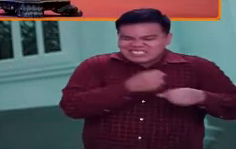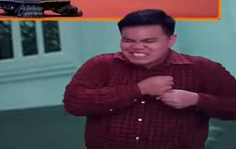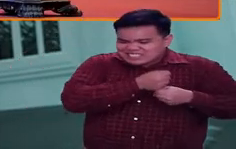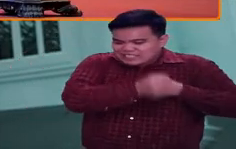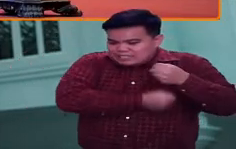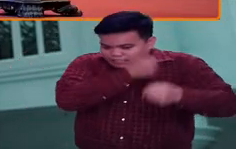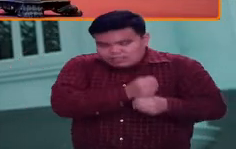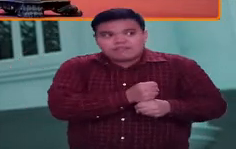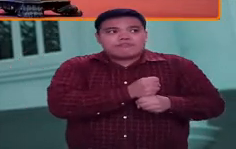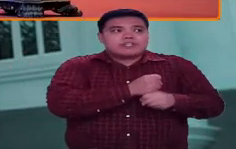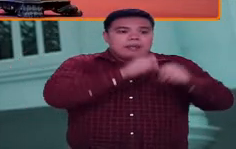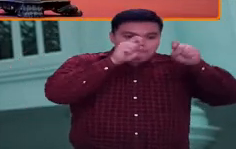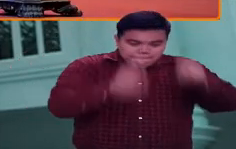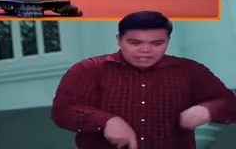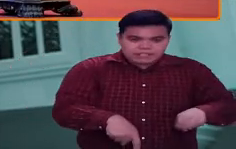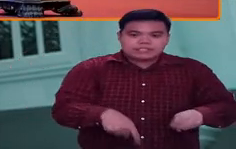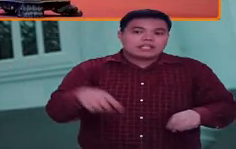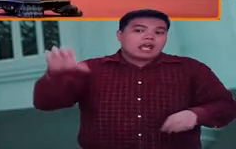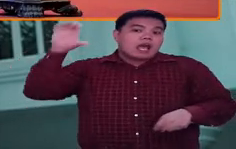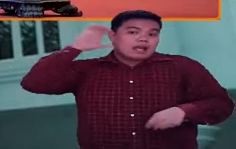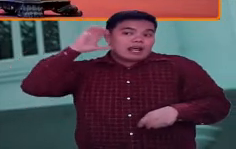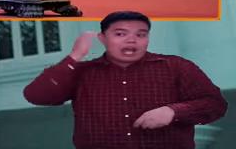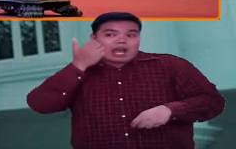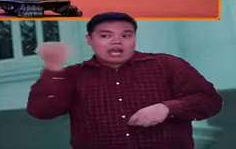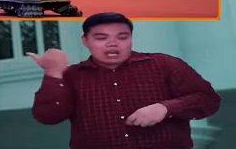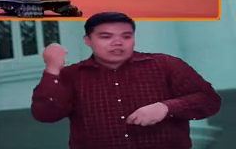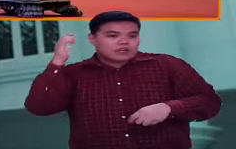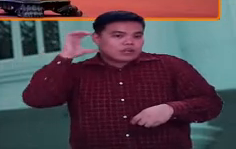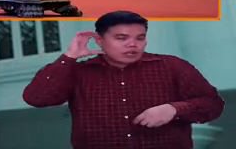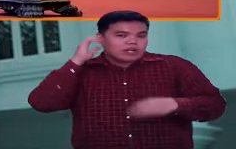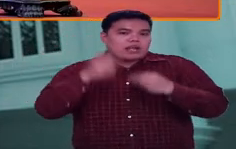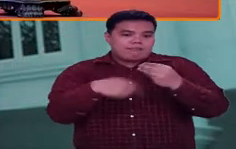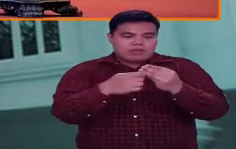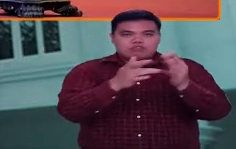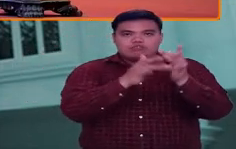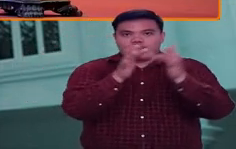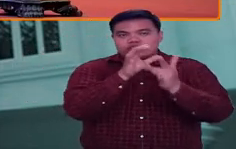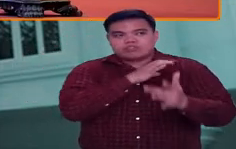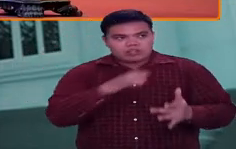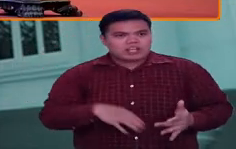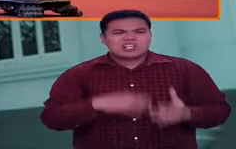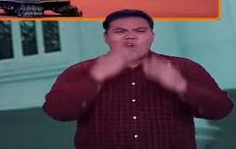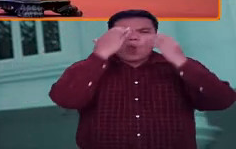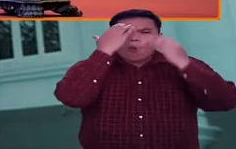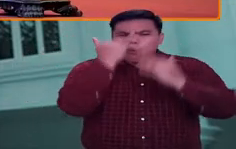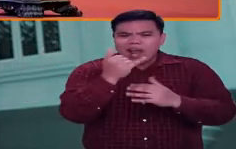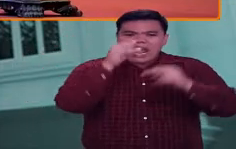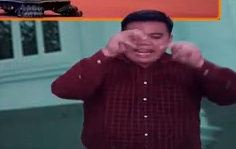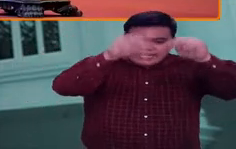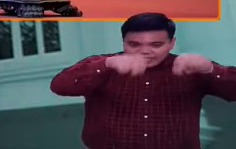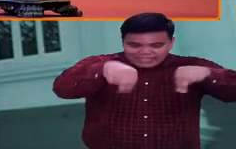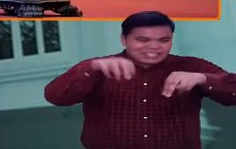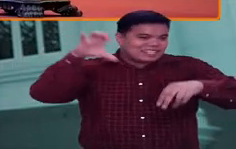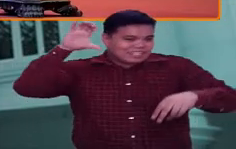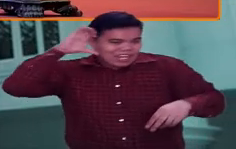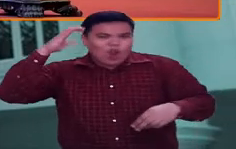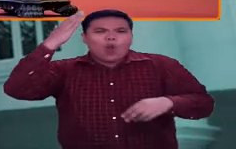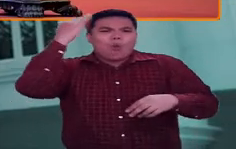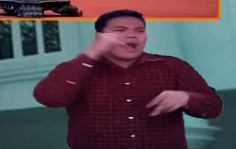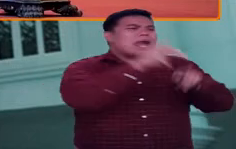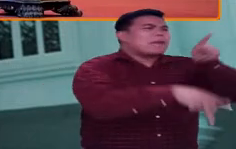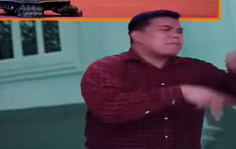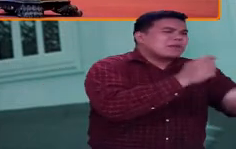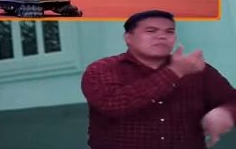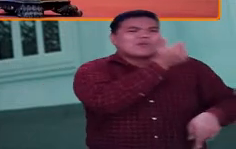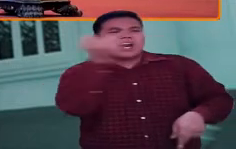sacrificing in order that others can hear about Jesus Christ. Why do we need to hear? Why do they need